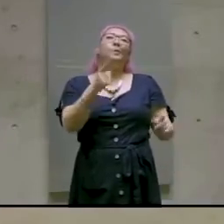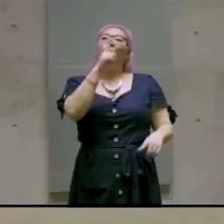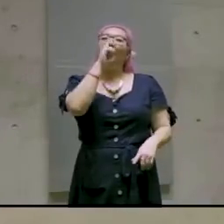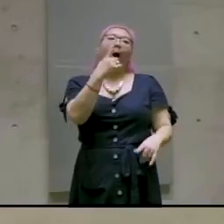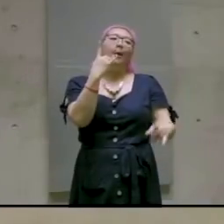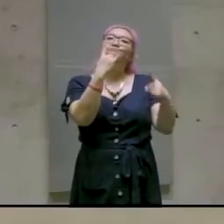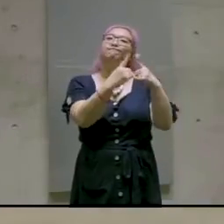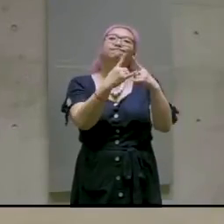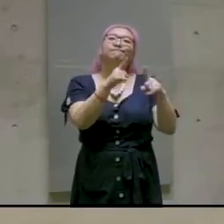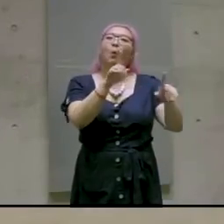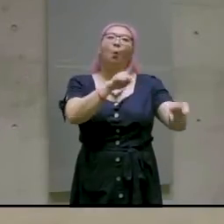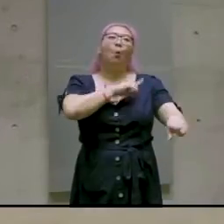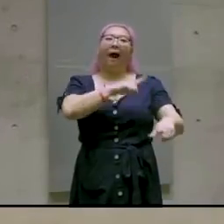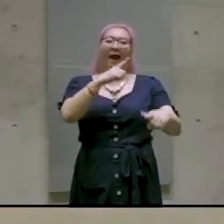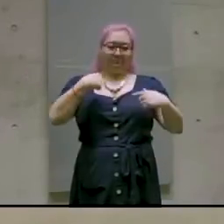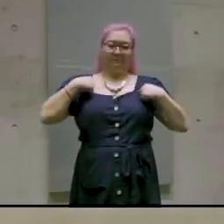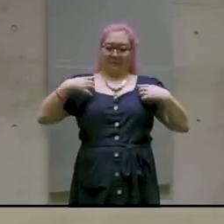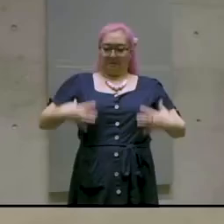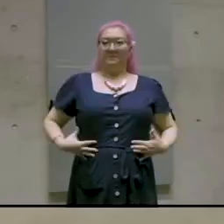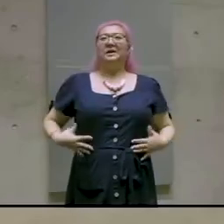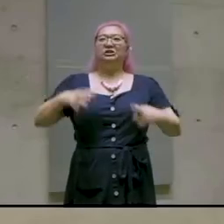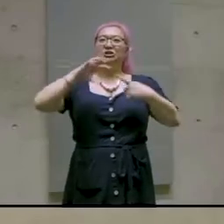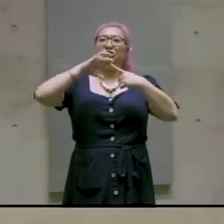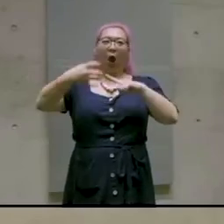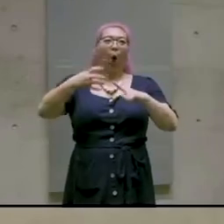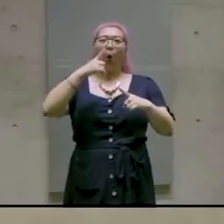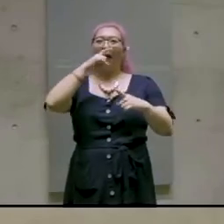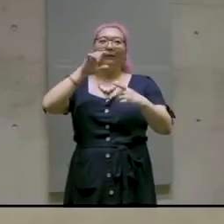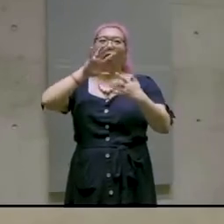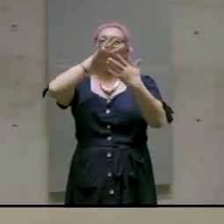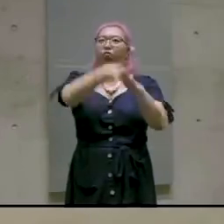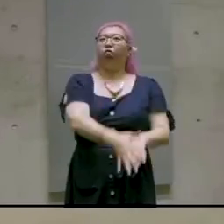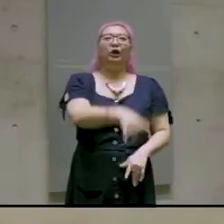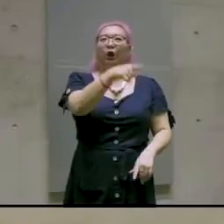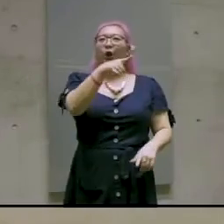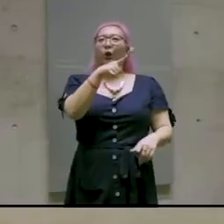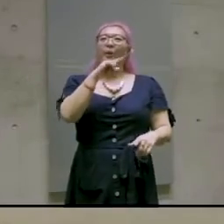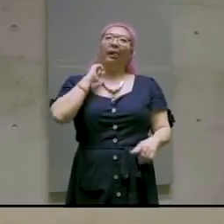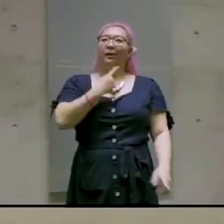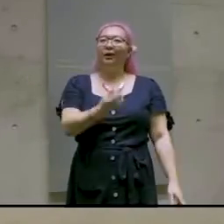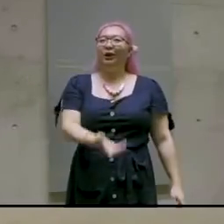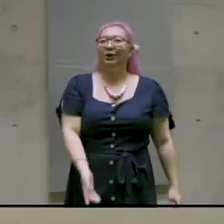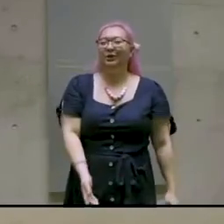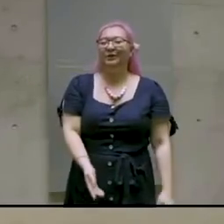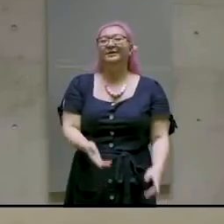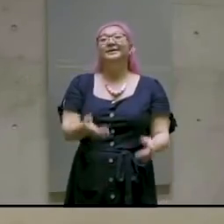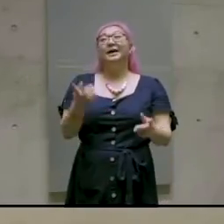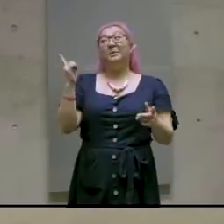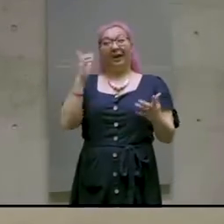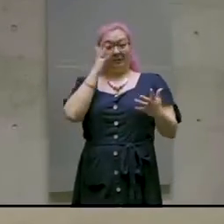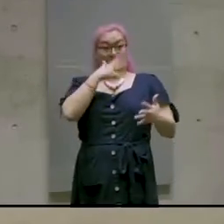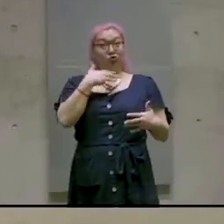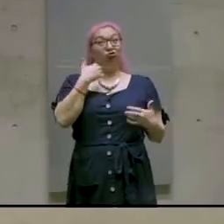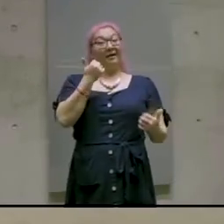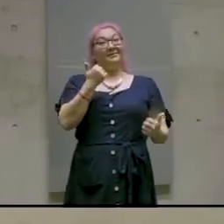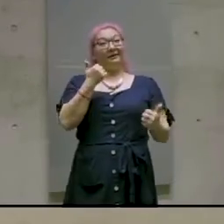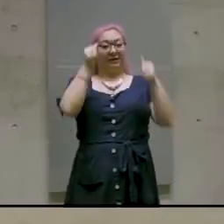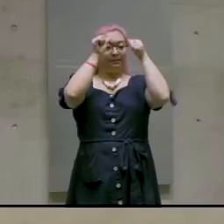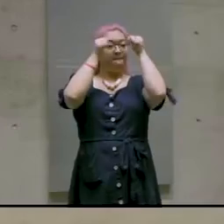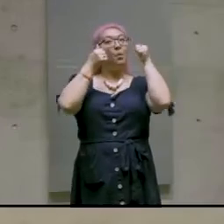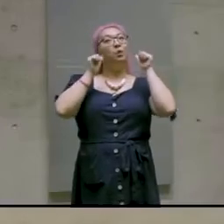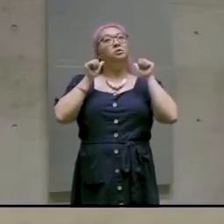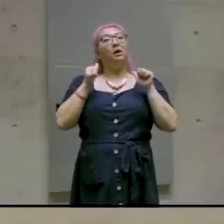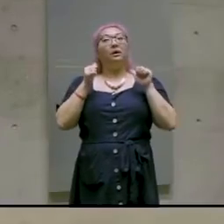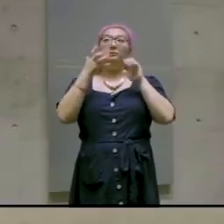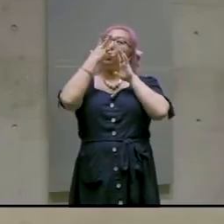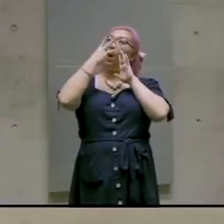so. However, he does acknowledge he's an attractive statue. He's modeled after his king in the city he